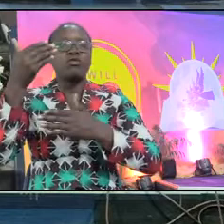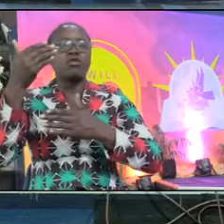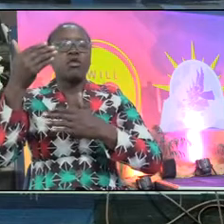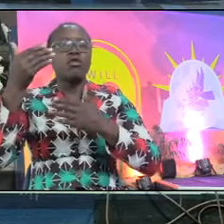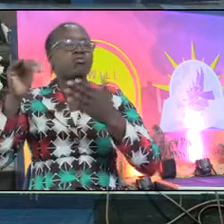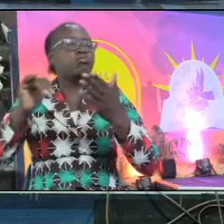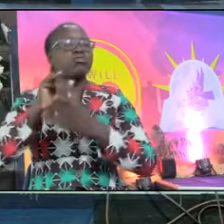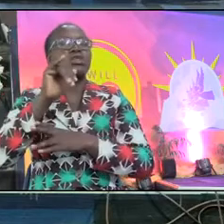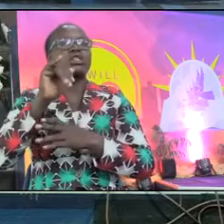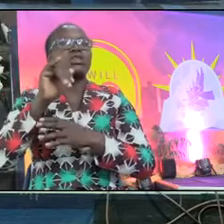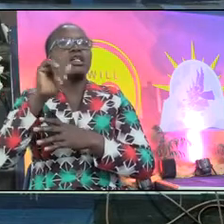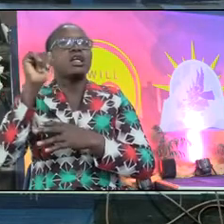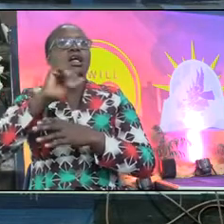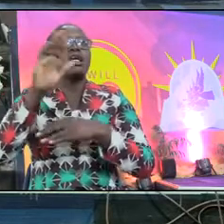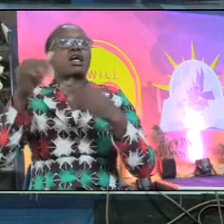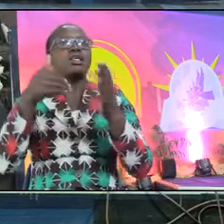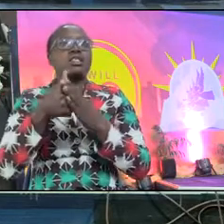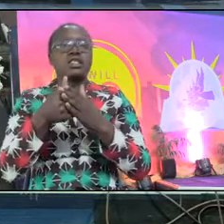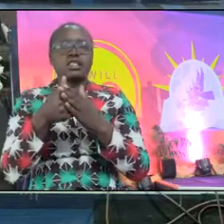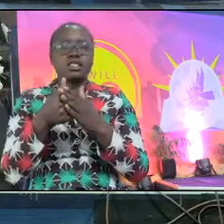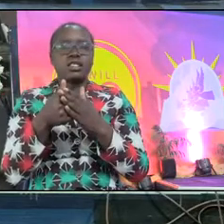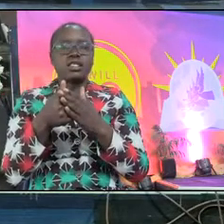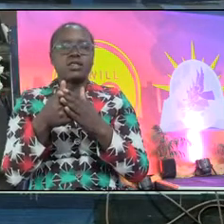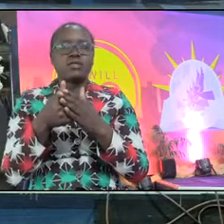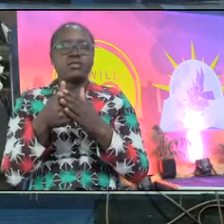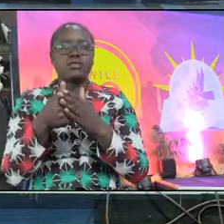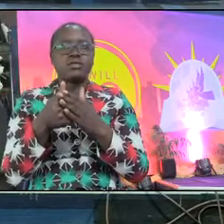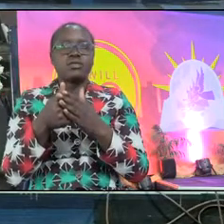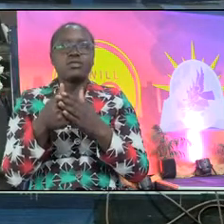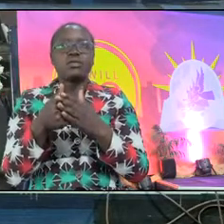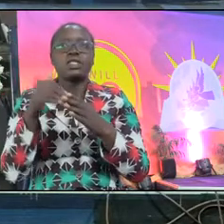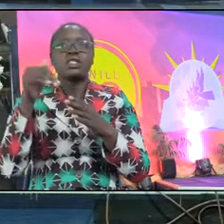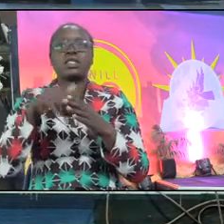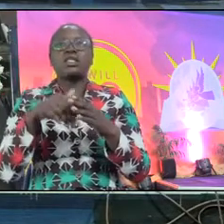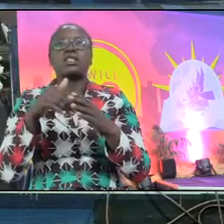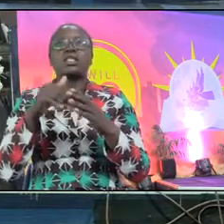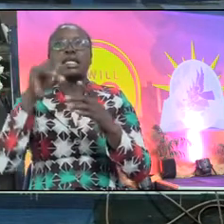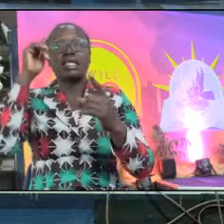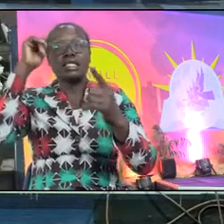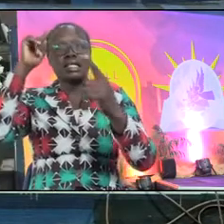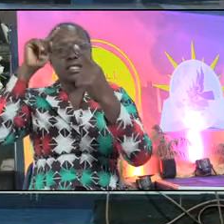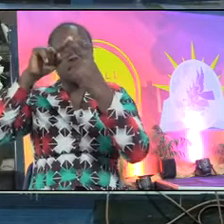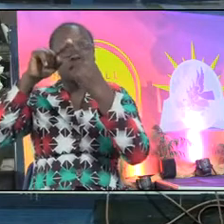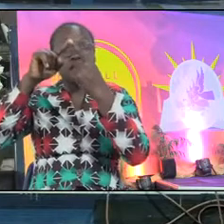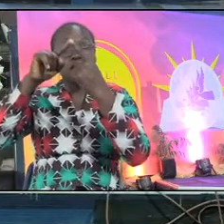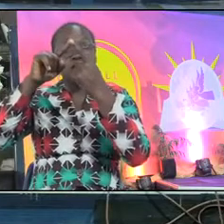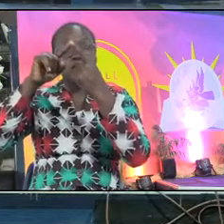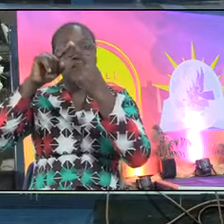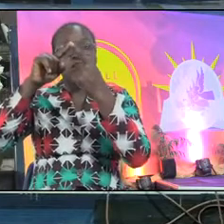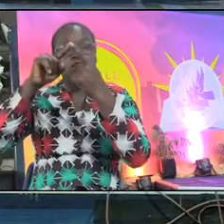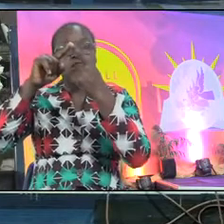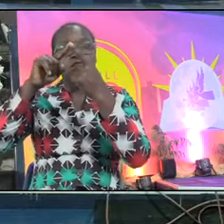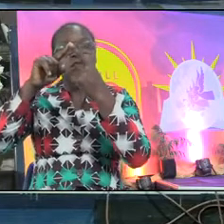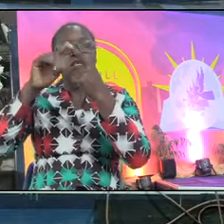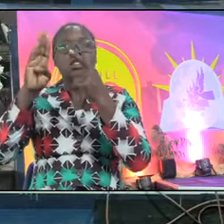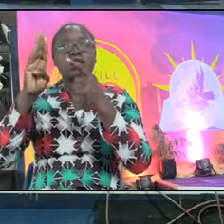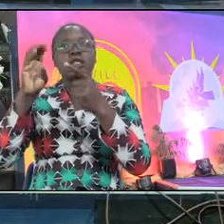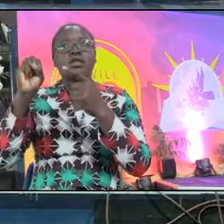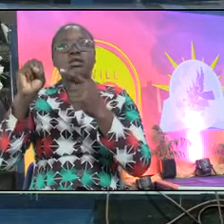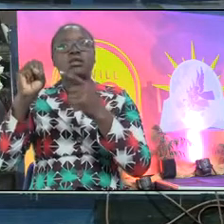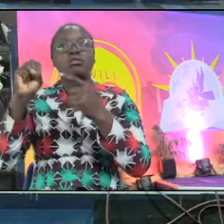shuttle can reach orbit in their intended destinations, the